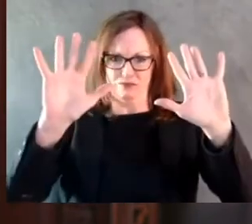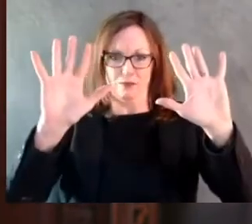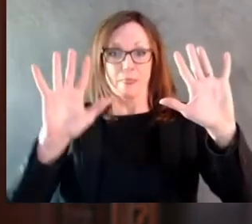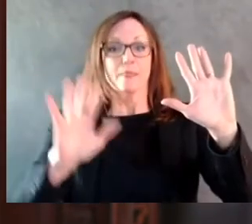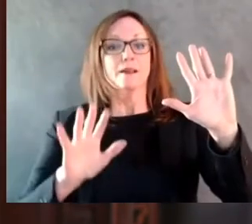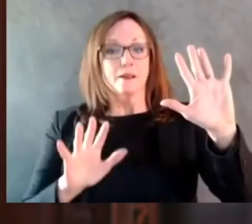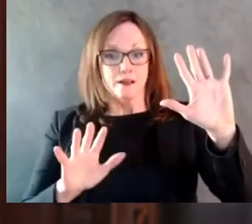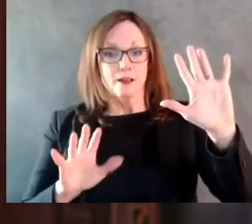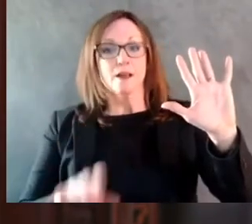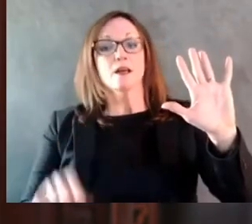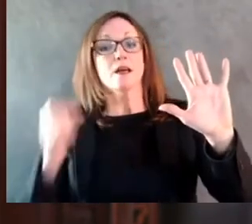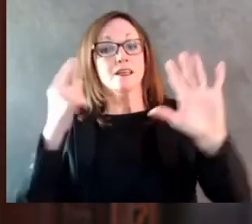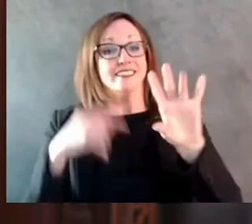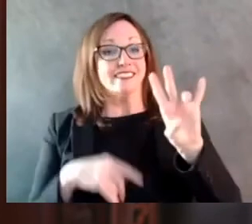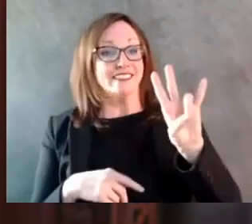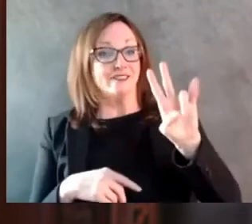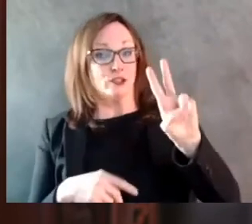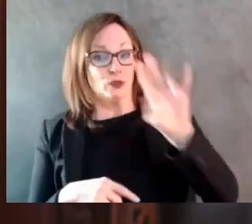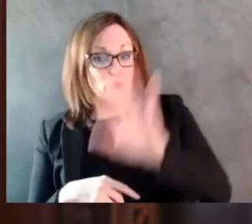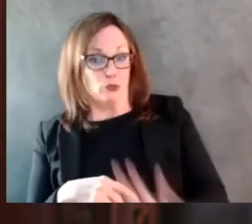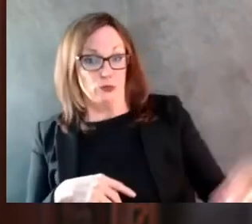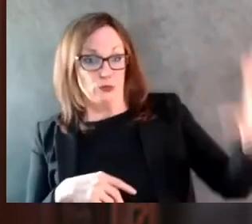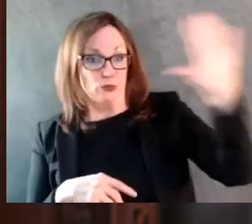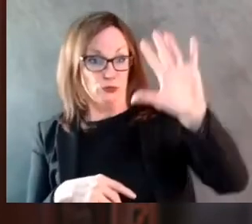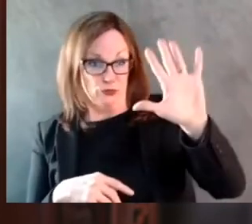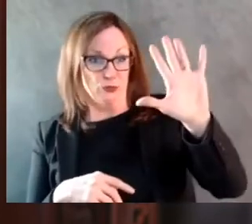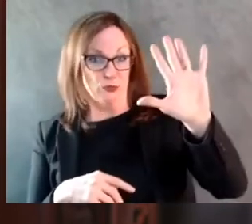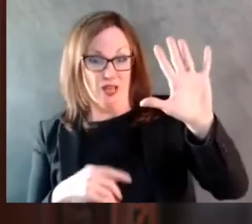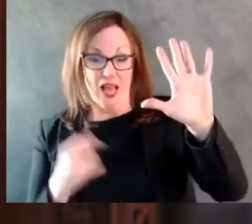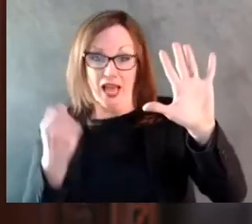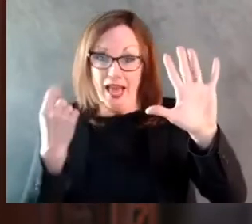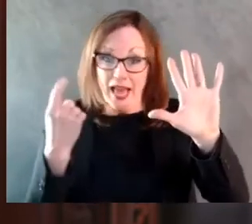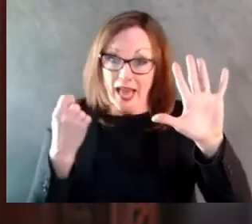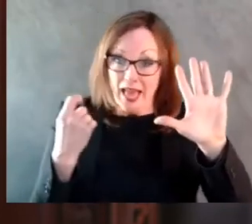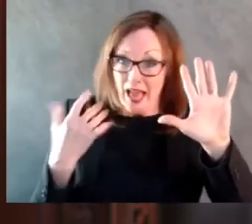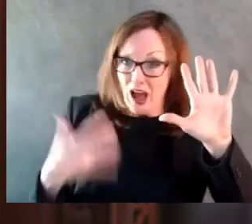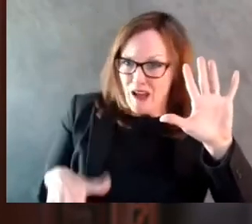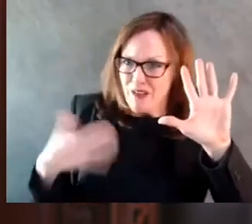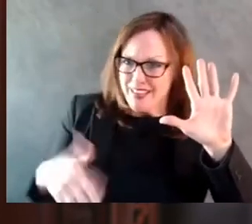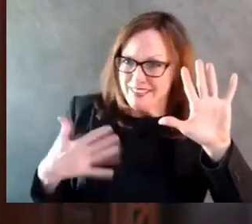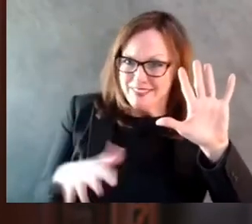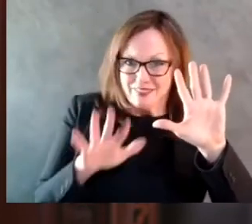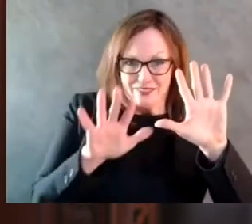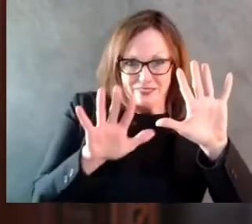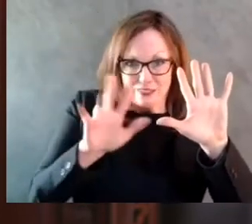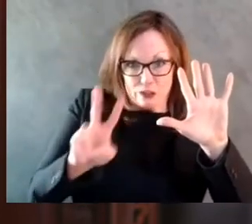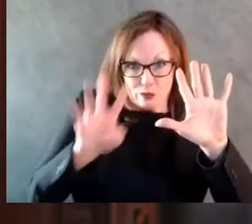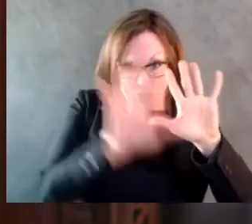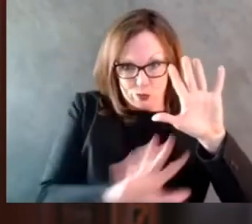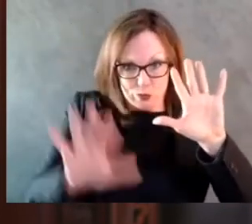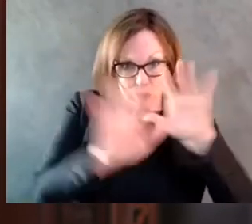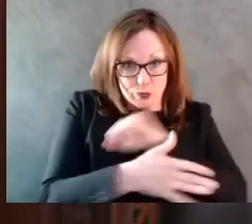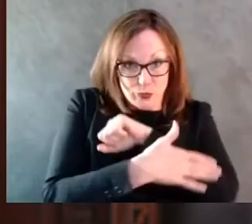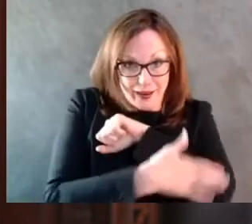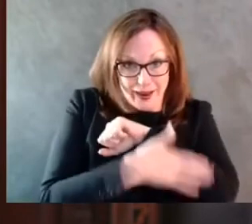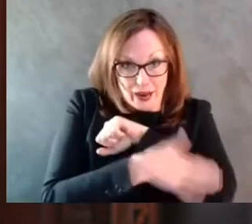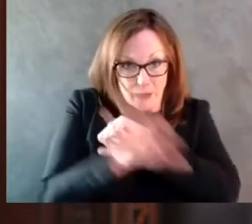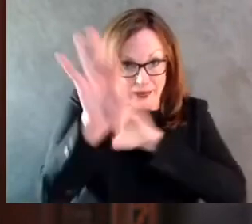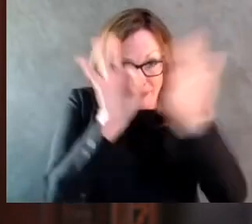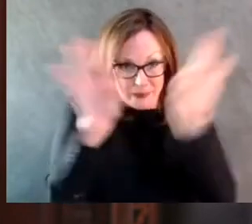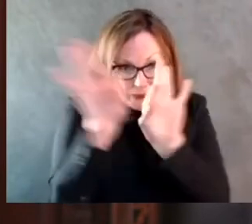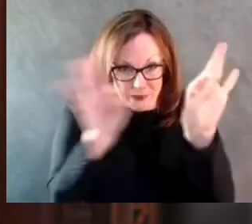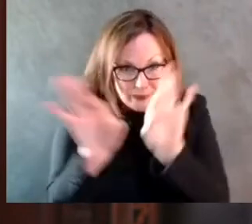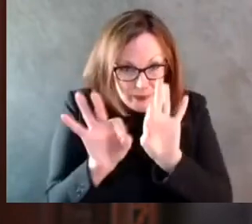deaths. The infection rate for Latinx Wisconsinites is over 5 times that of